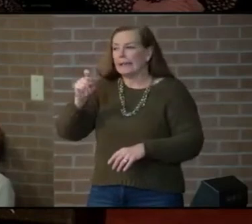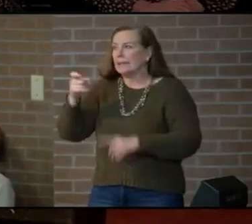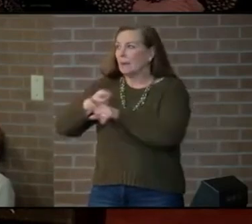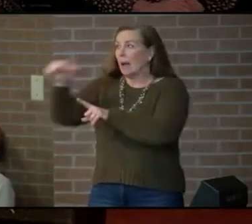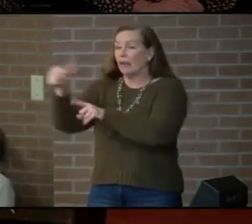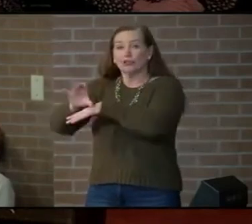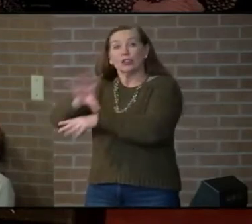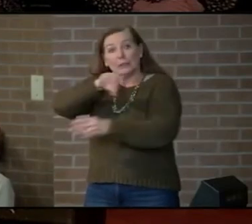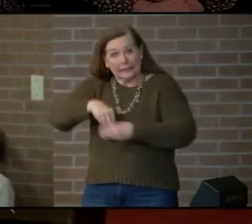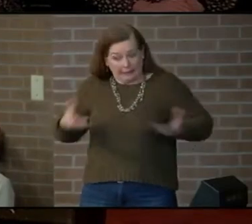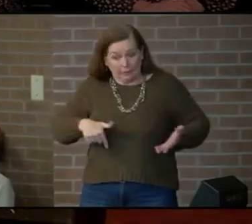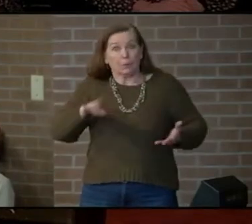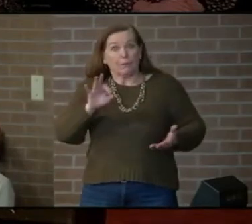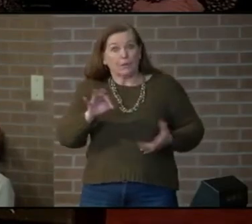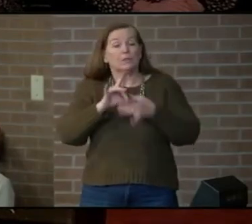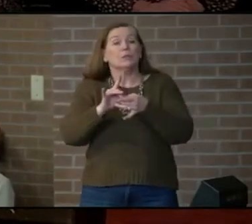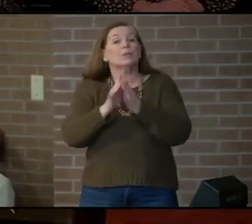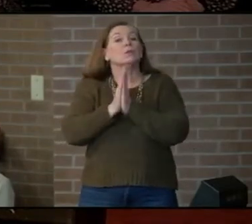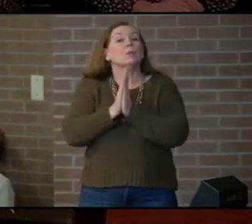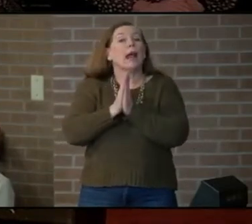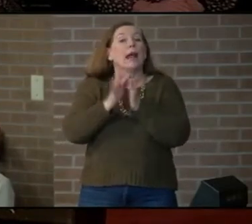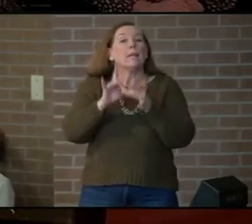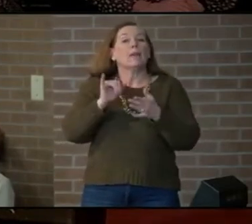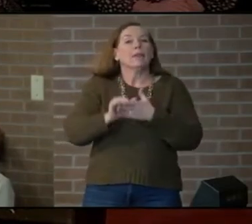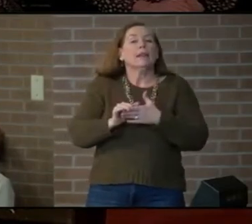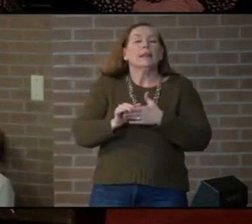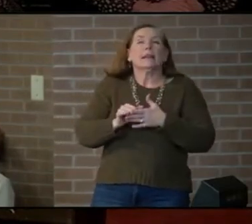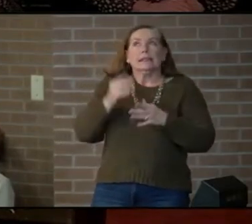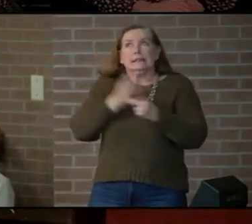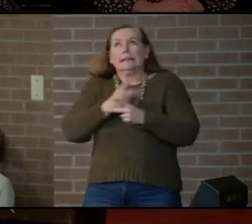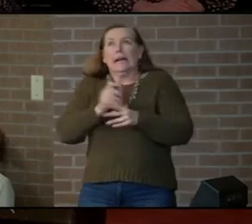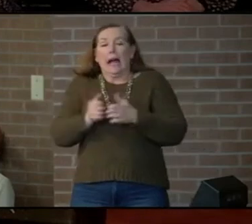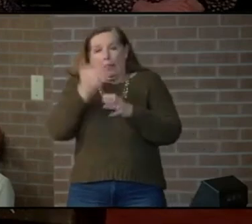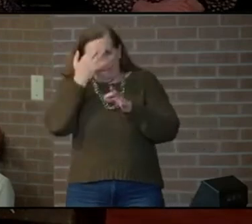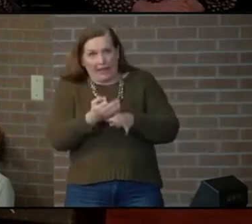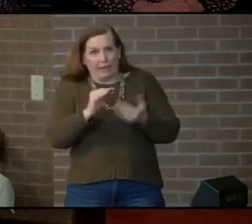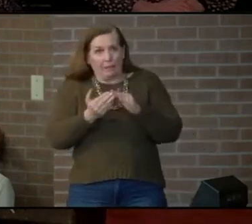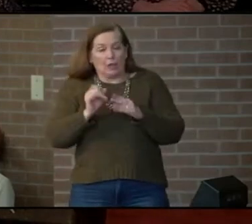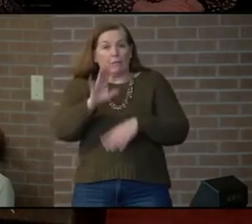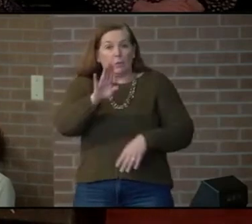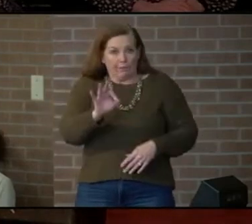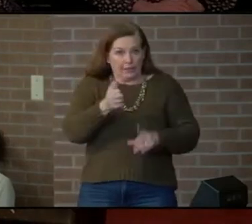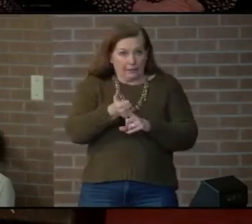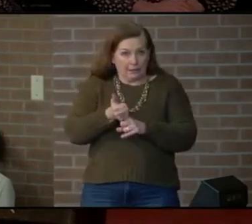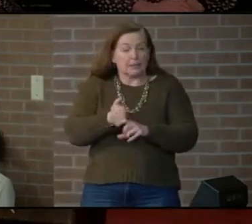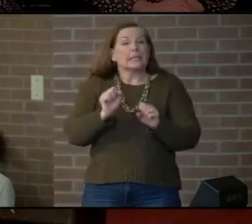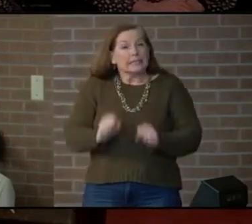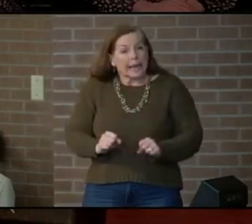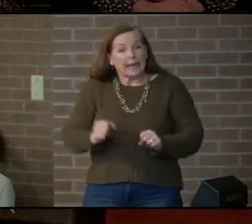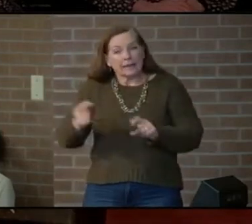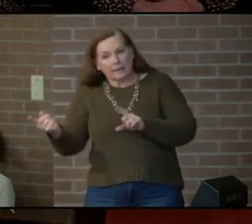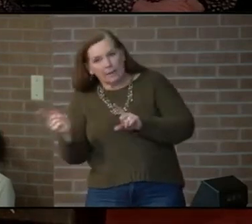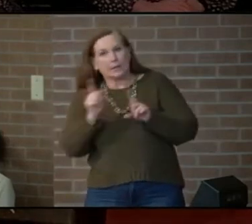here in the Broomfield area to pray about and to discern how the faith community of Broomfield can come